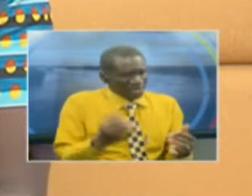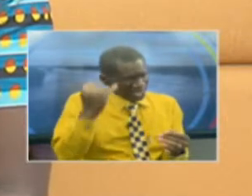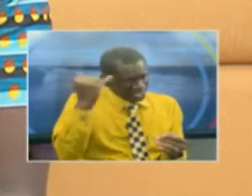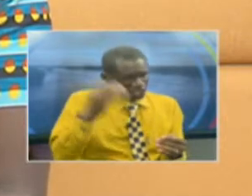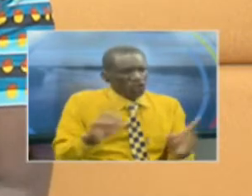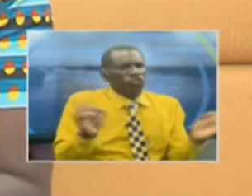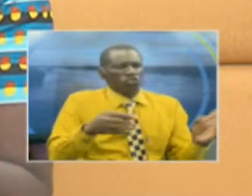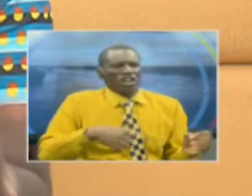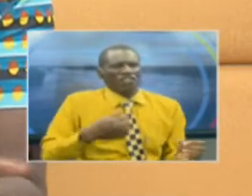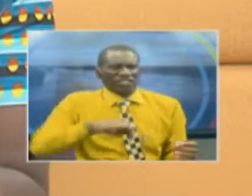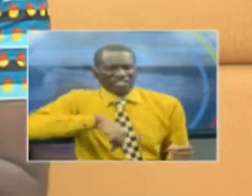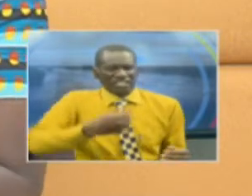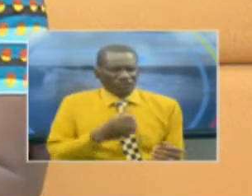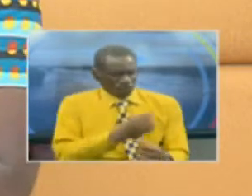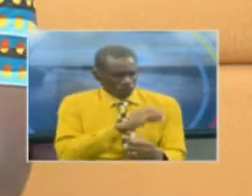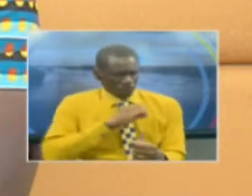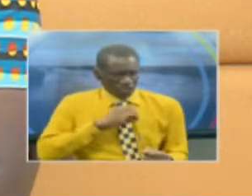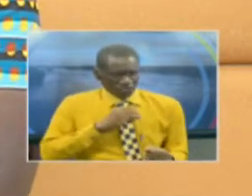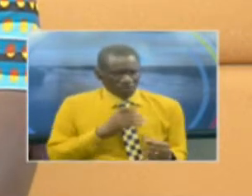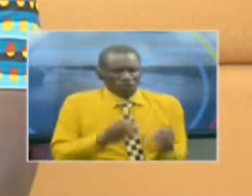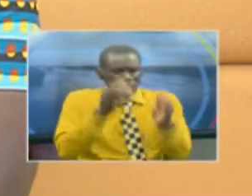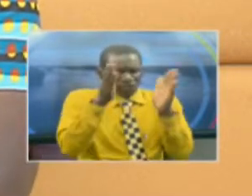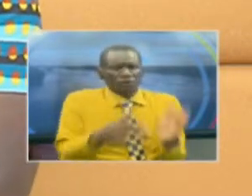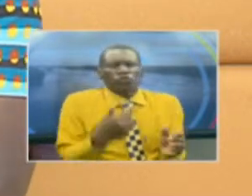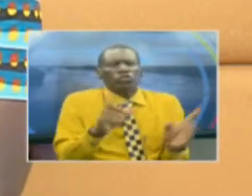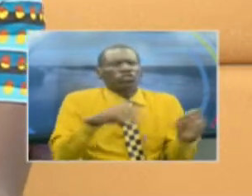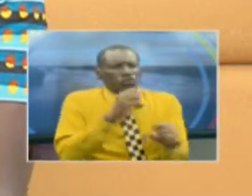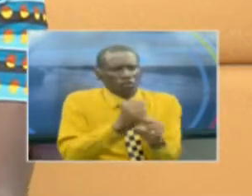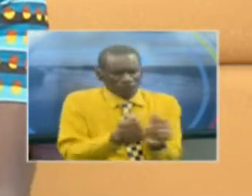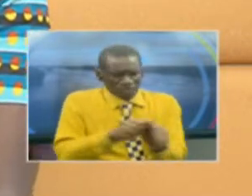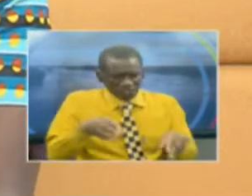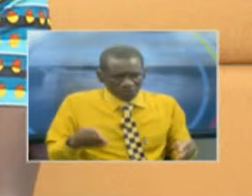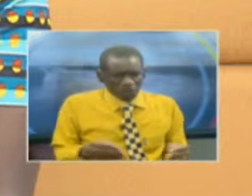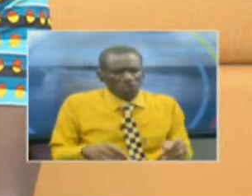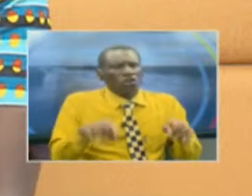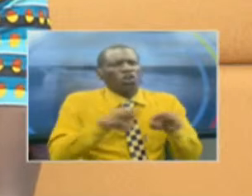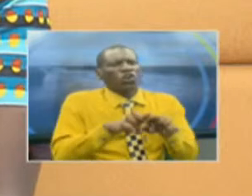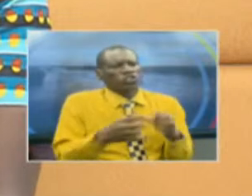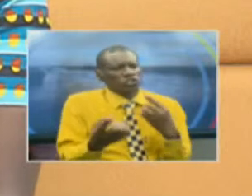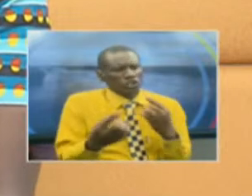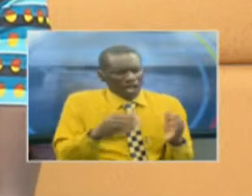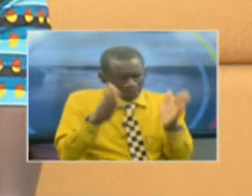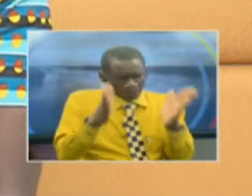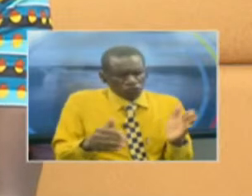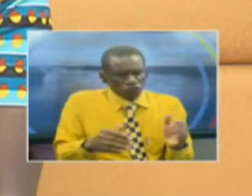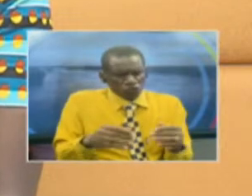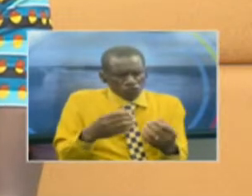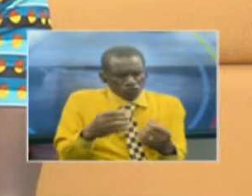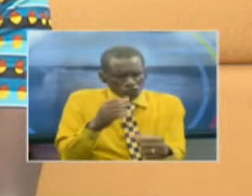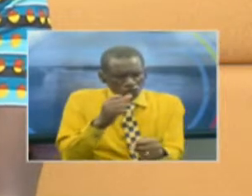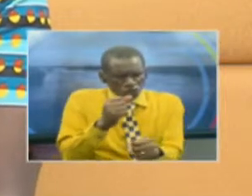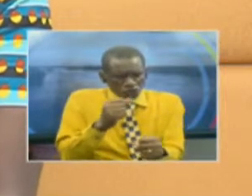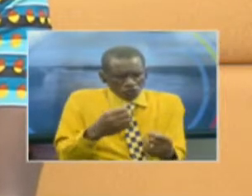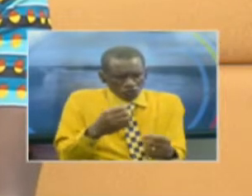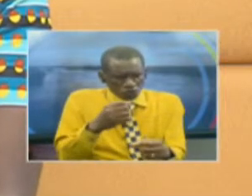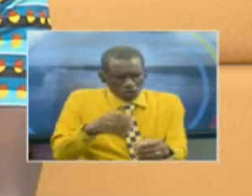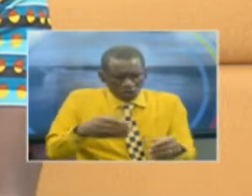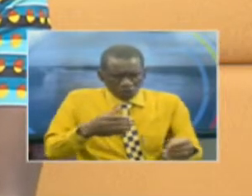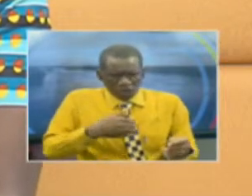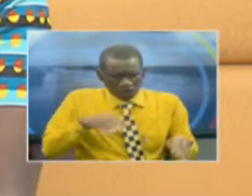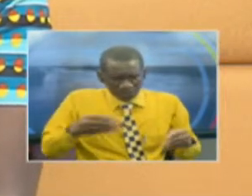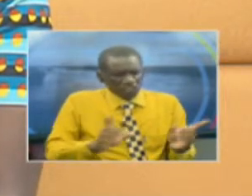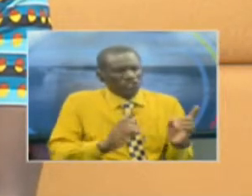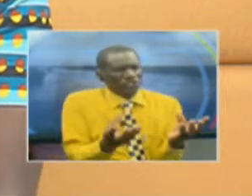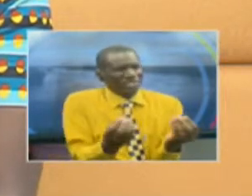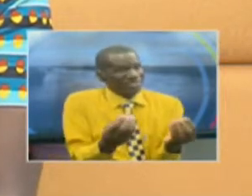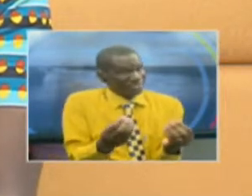of sense of belonging for the one who is not dealing with a disability. But also for the person dealing with disability, I must admit it's not an easy